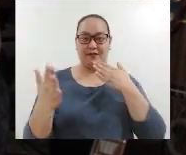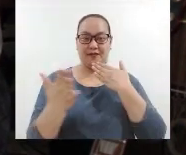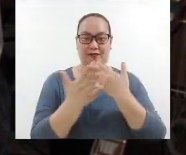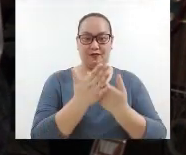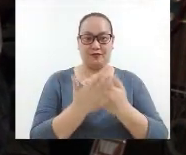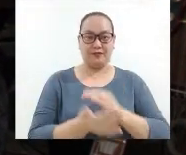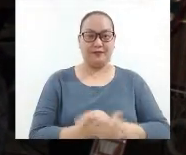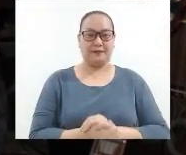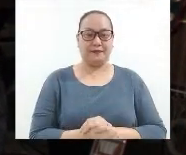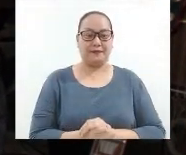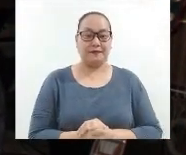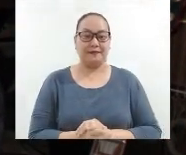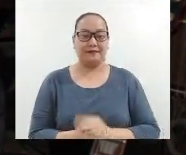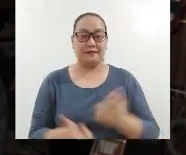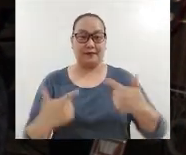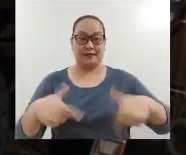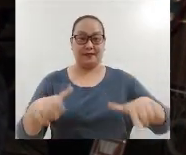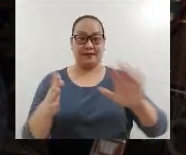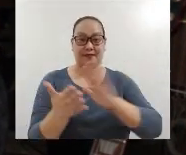good! Let's sing!